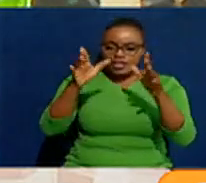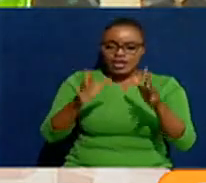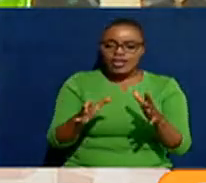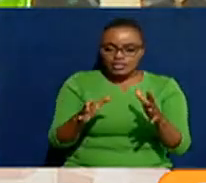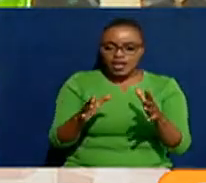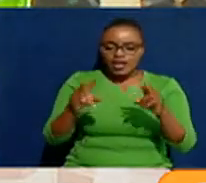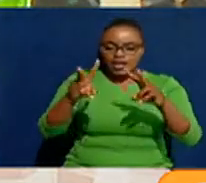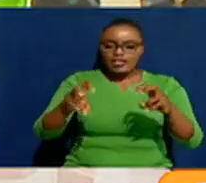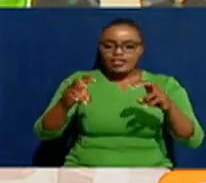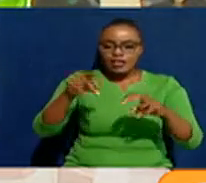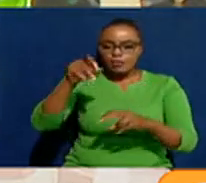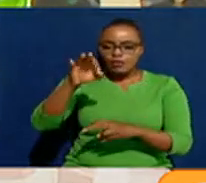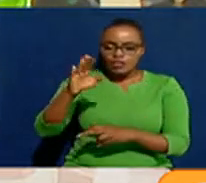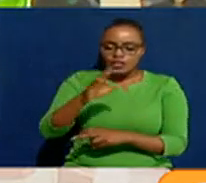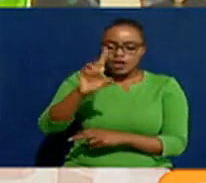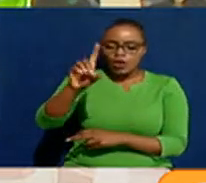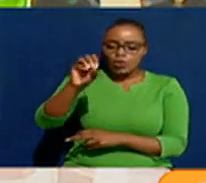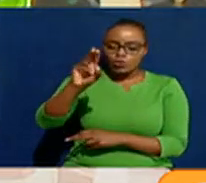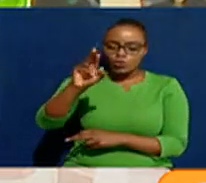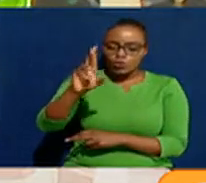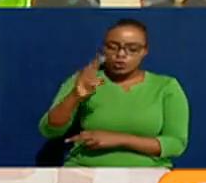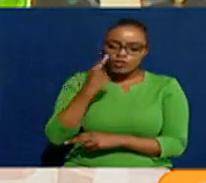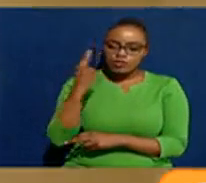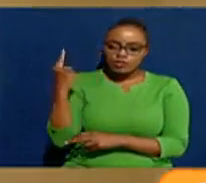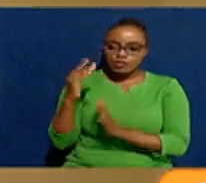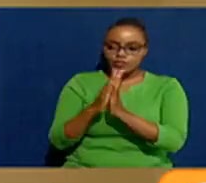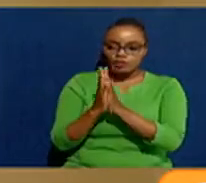researcher, Professor Richard Oduor. Take a listen.